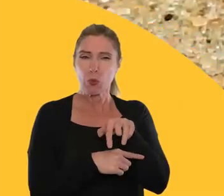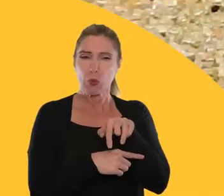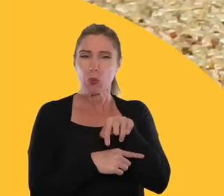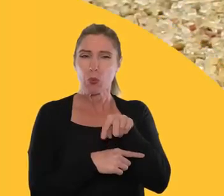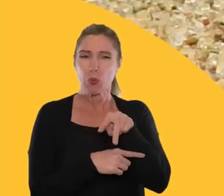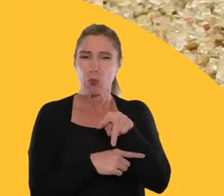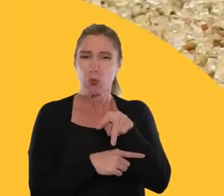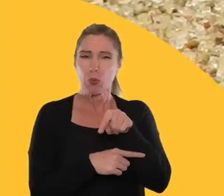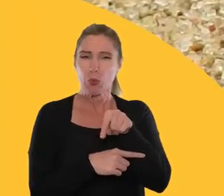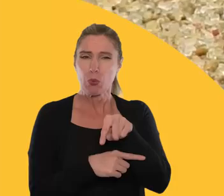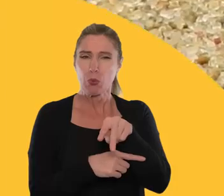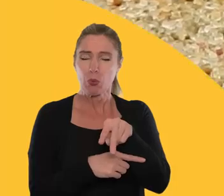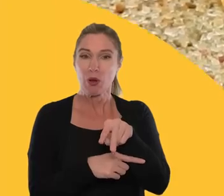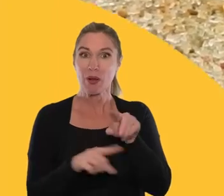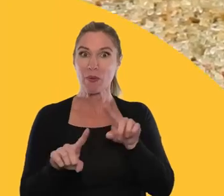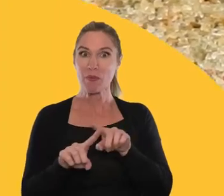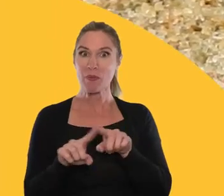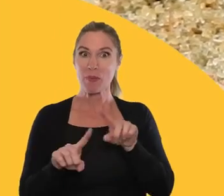slowly,